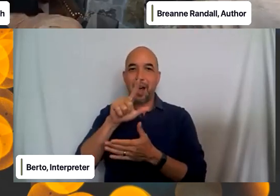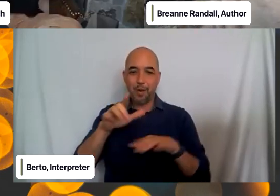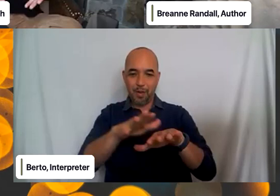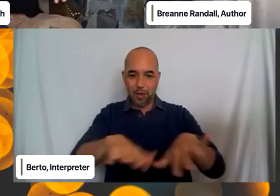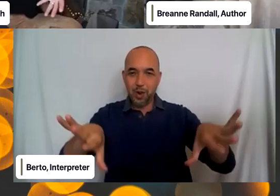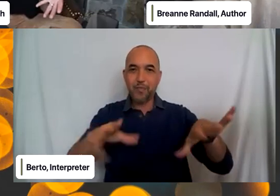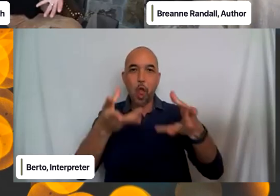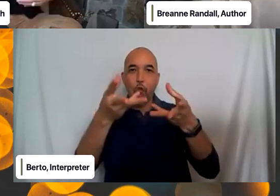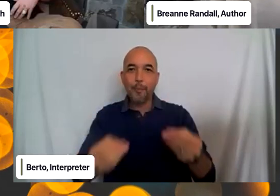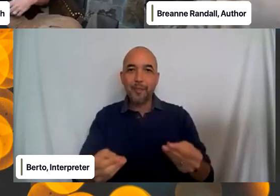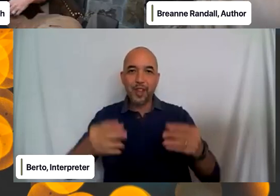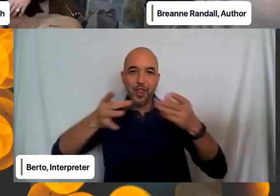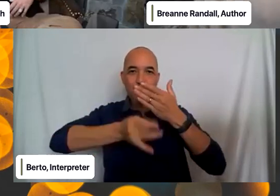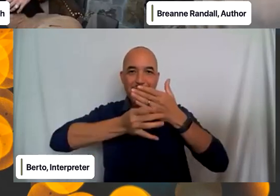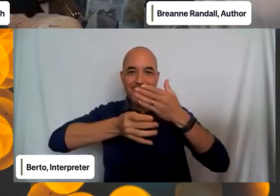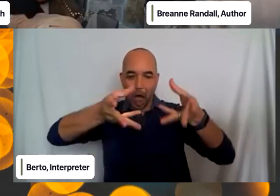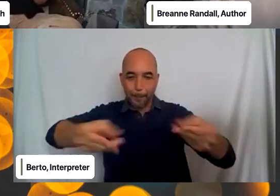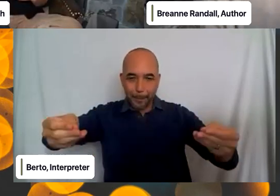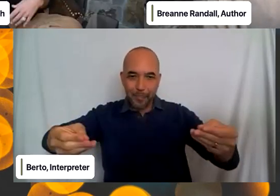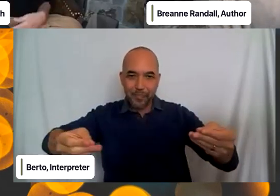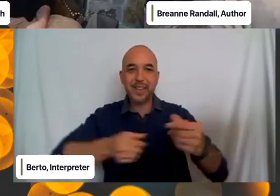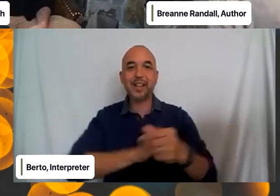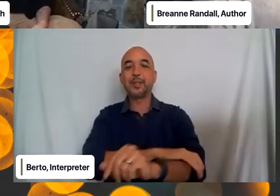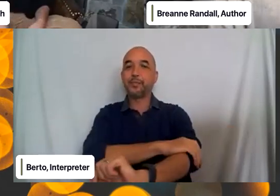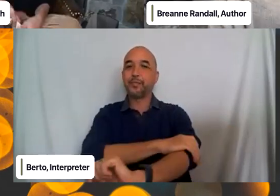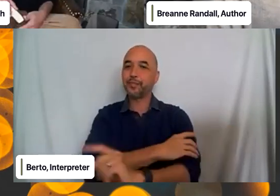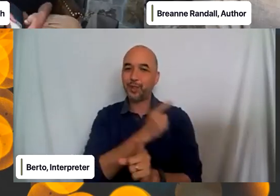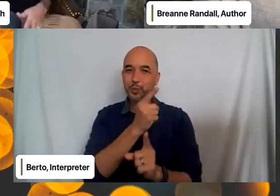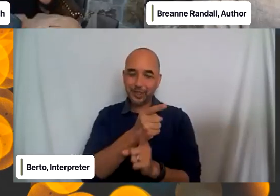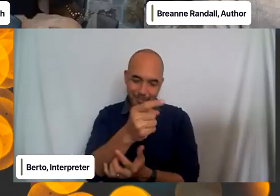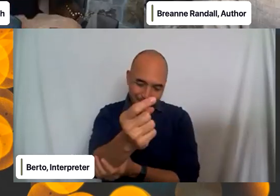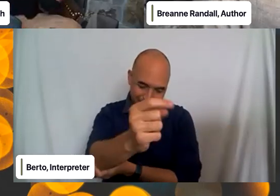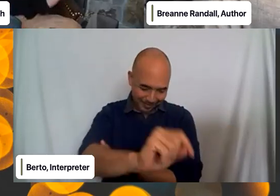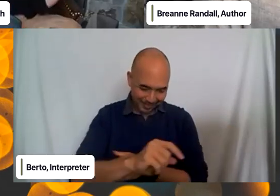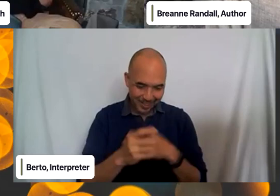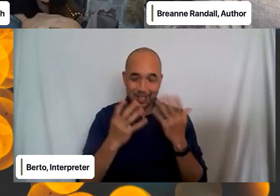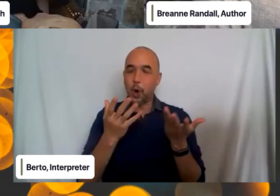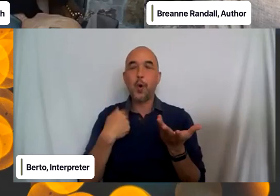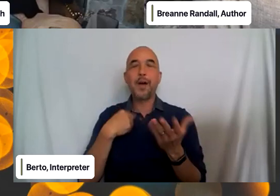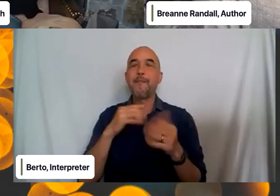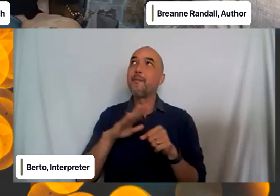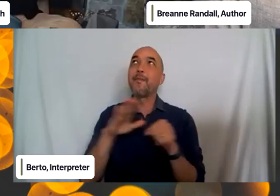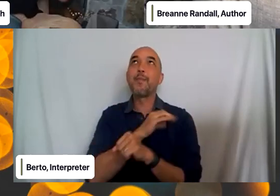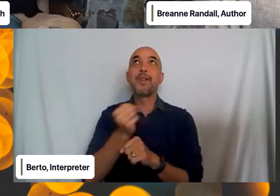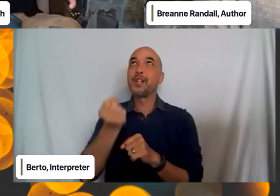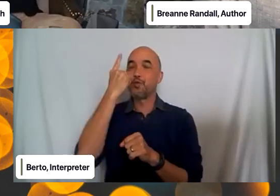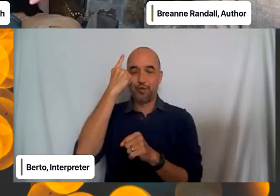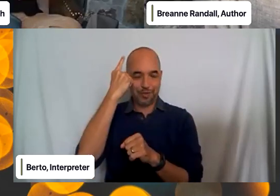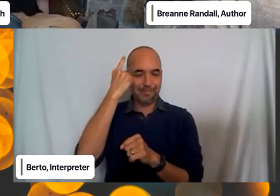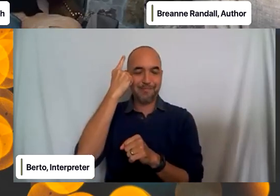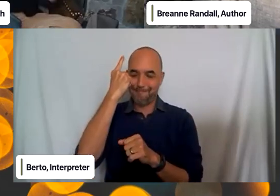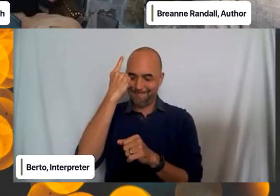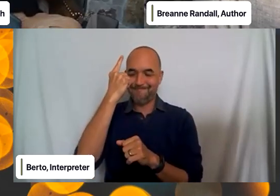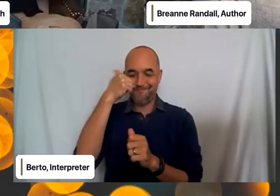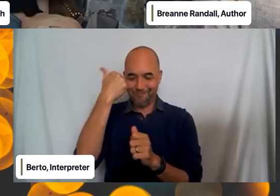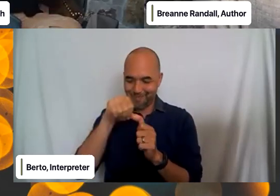to get rid of the grease. Yeah. So I completely know